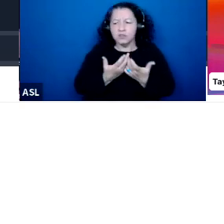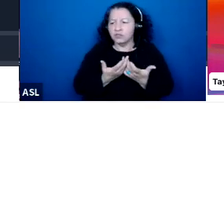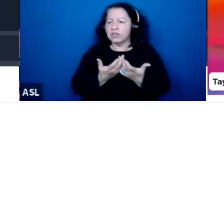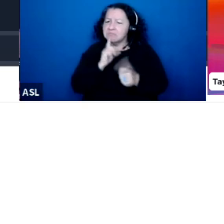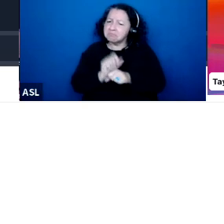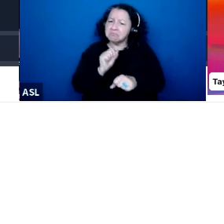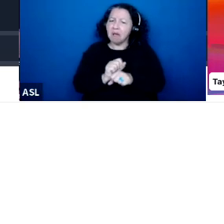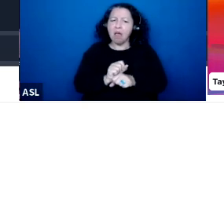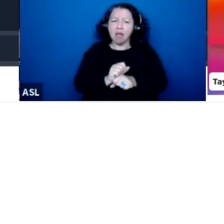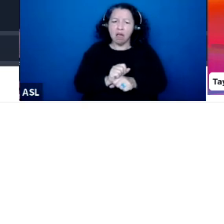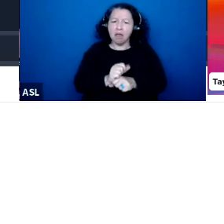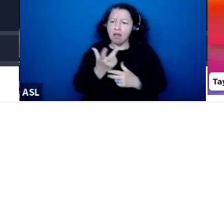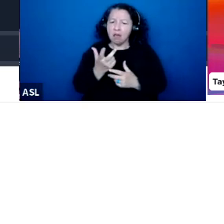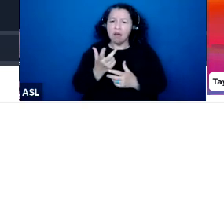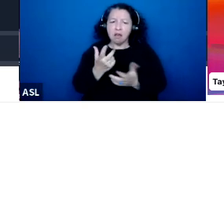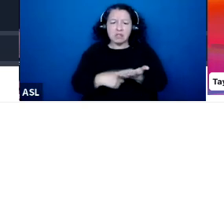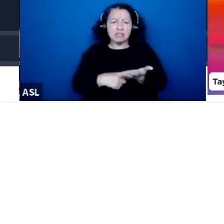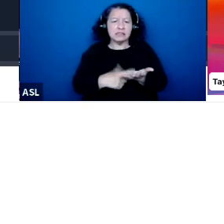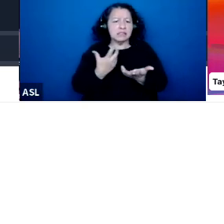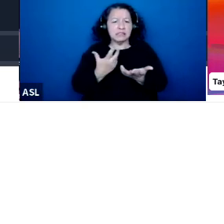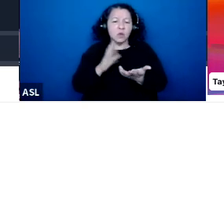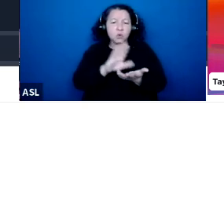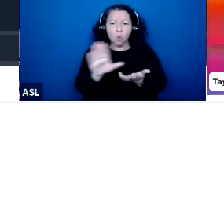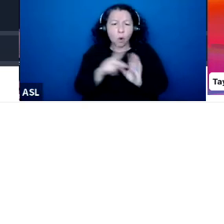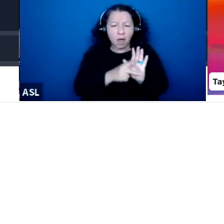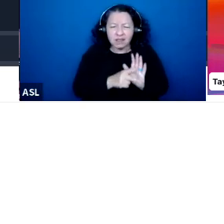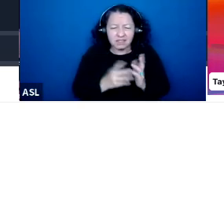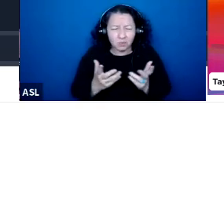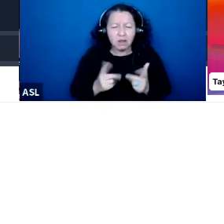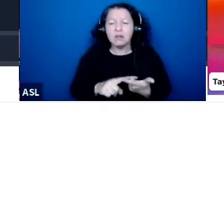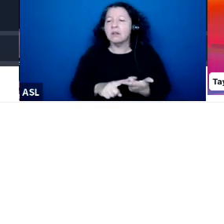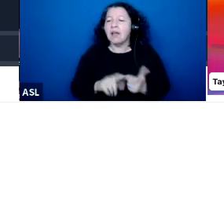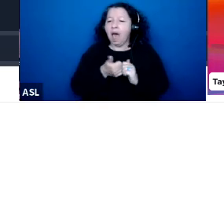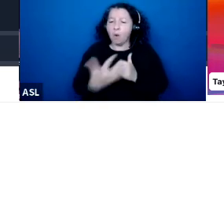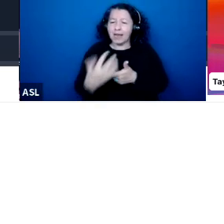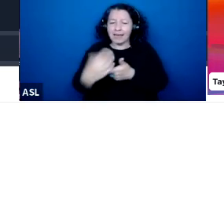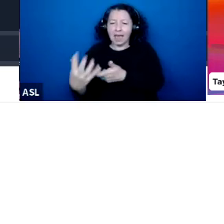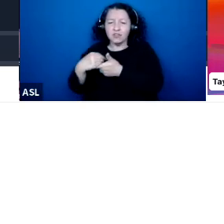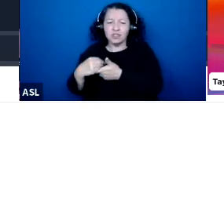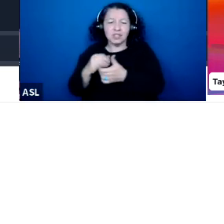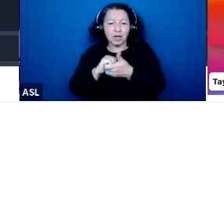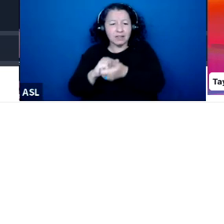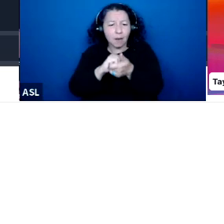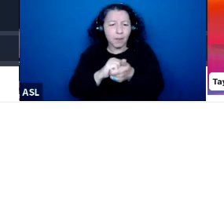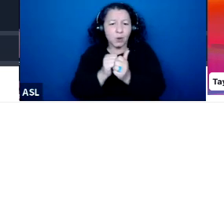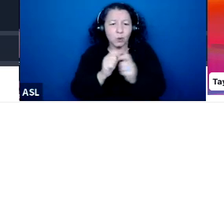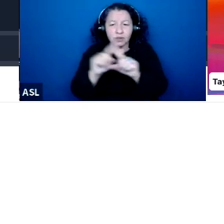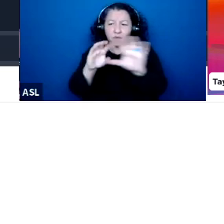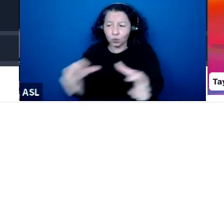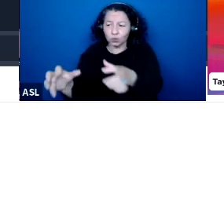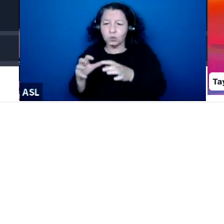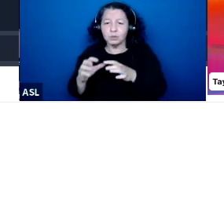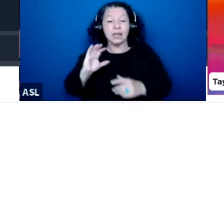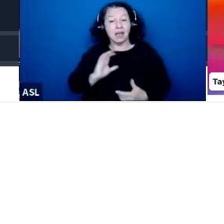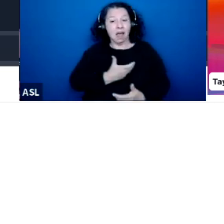groups, with your organizations, and actually goes into what are our policies? How are we engaging, collaborating with groups? Right?